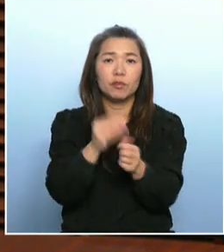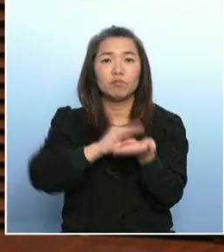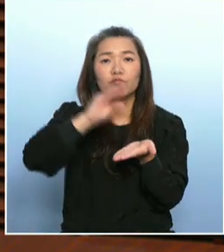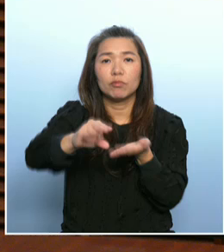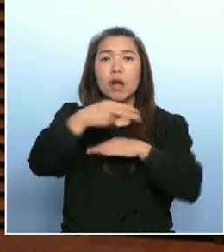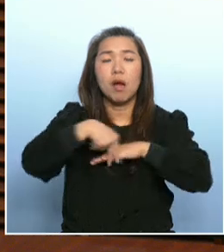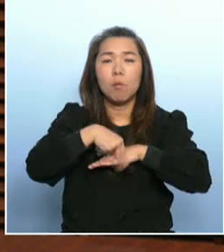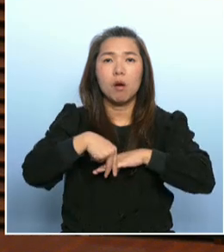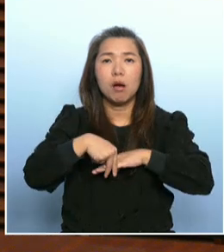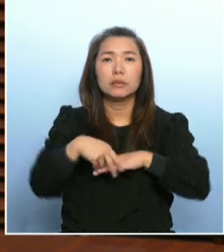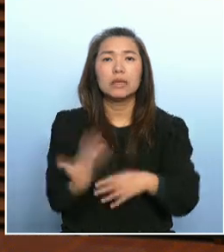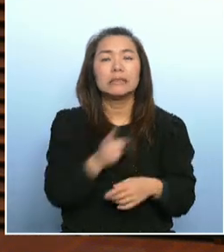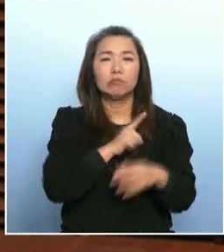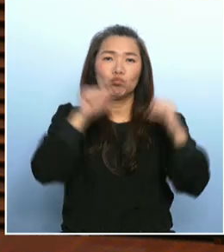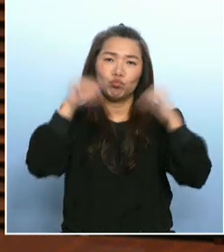has a